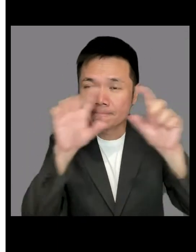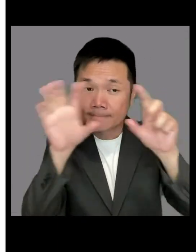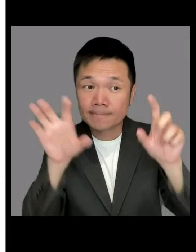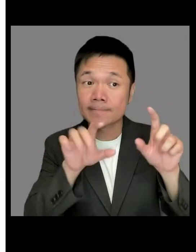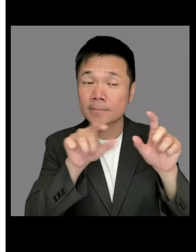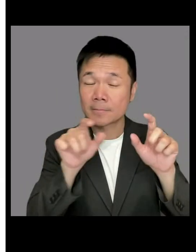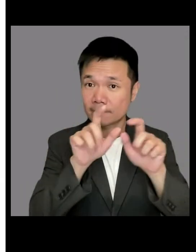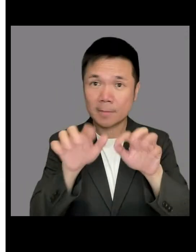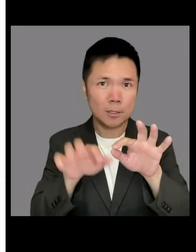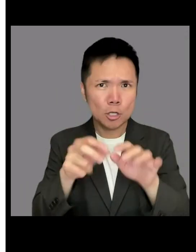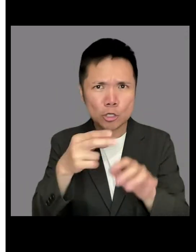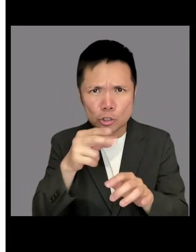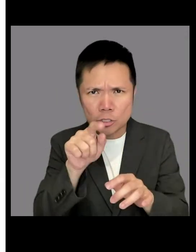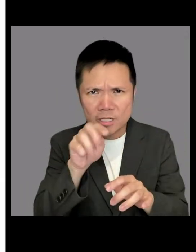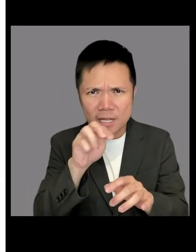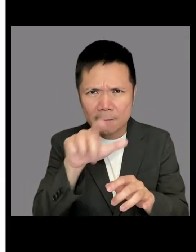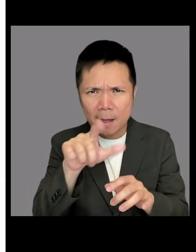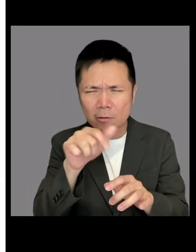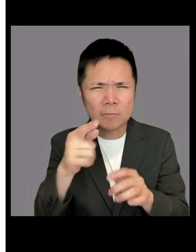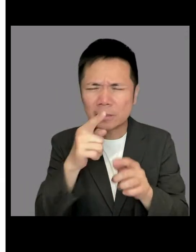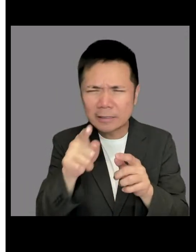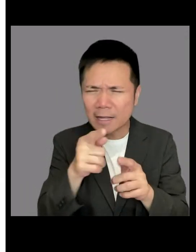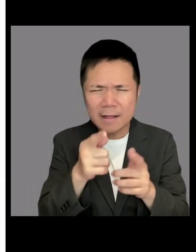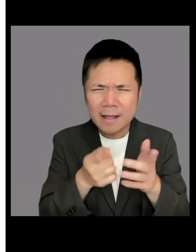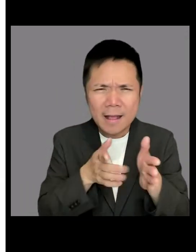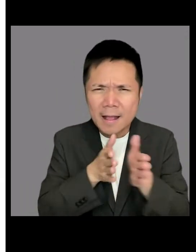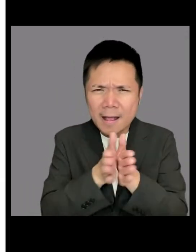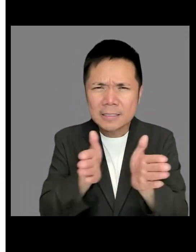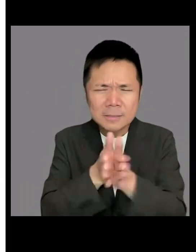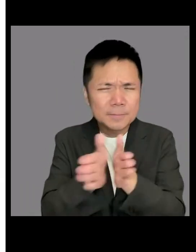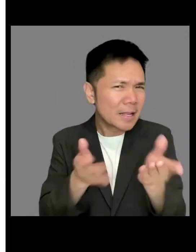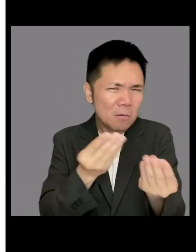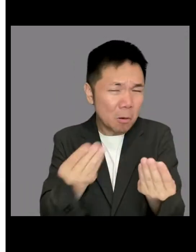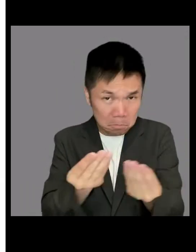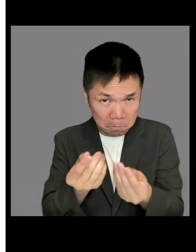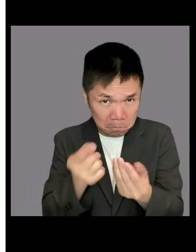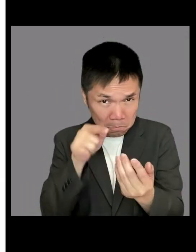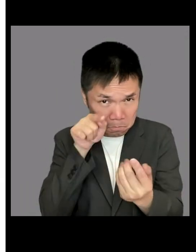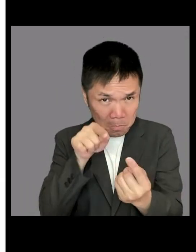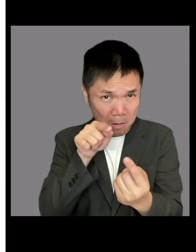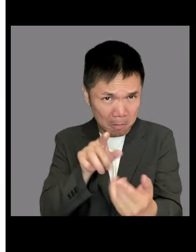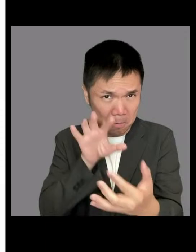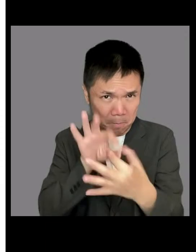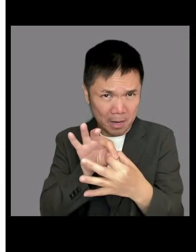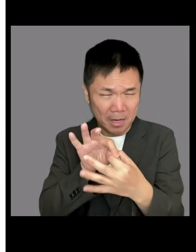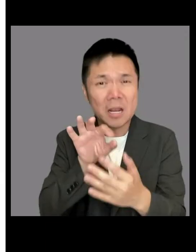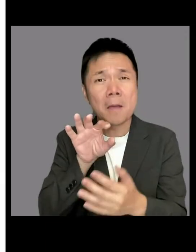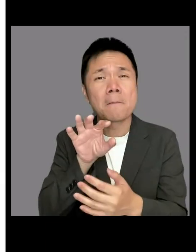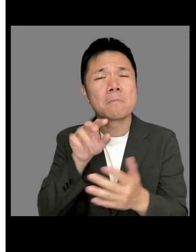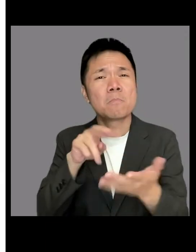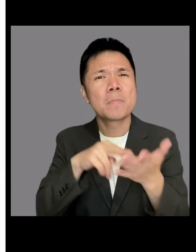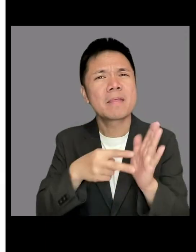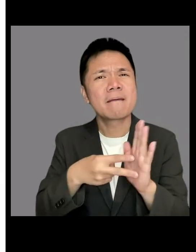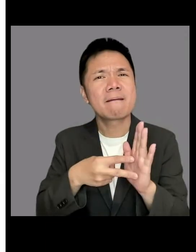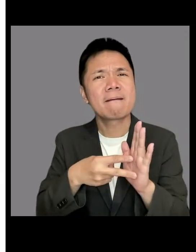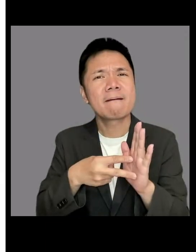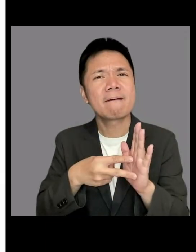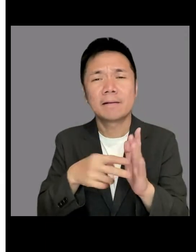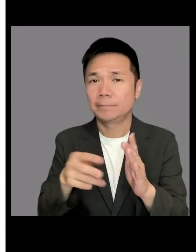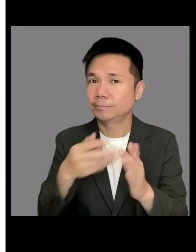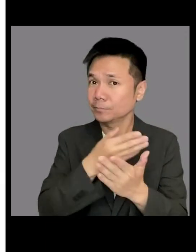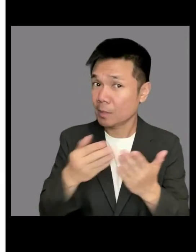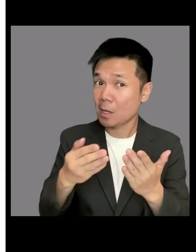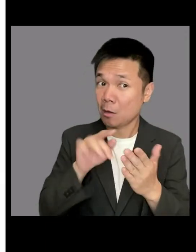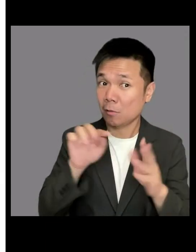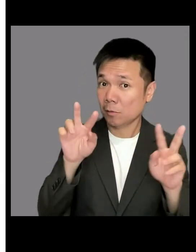You could do an entire website in HTML without providing any meaning, but really those semantic